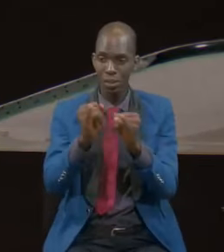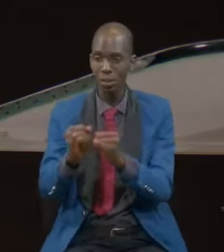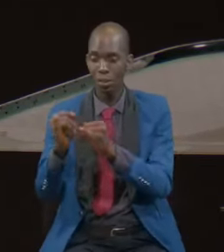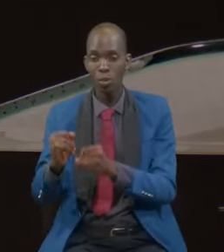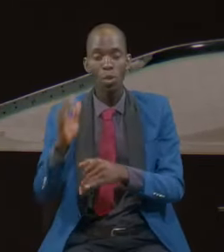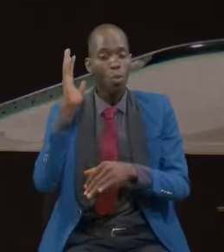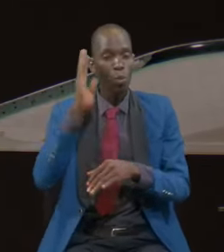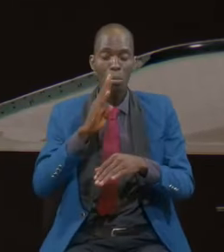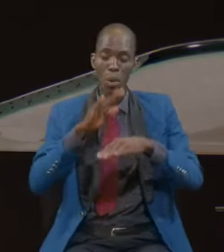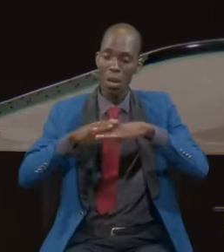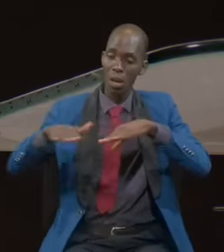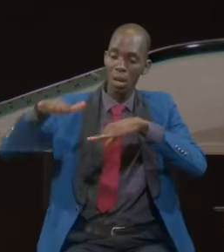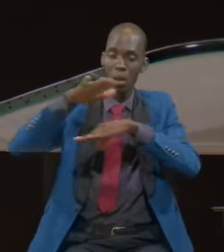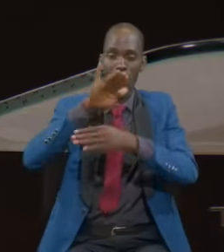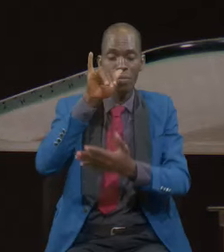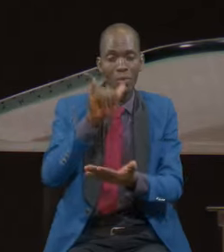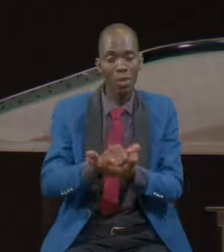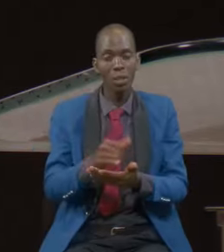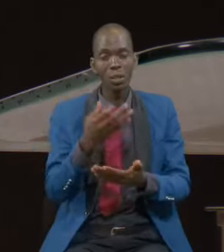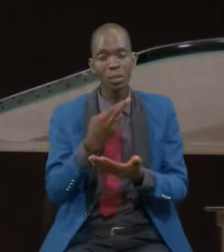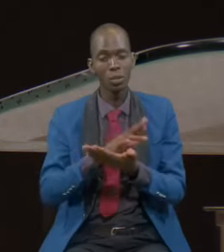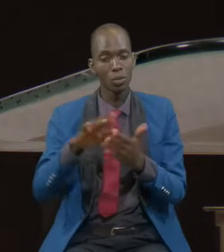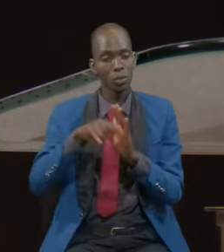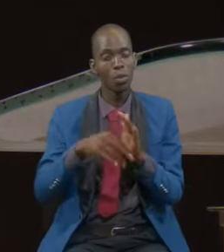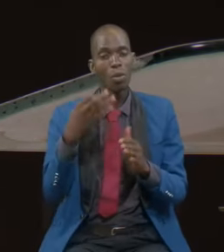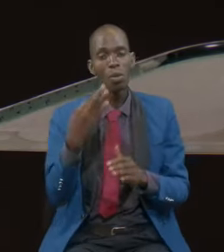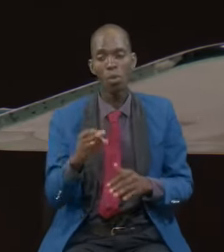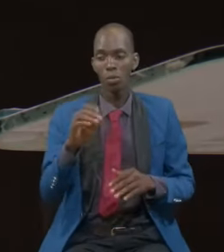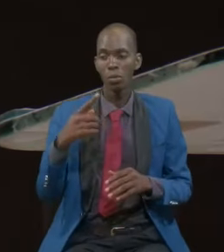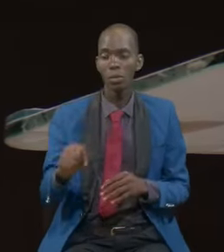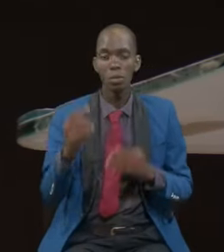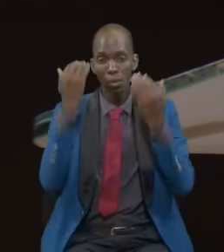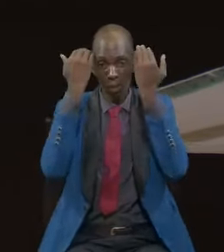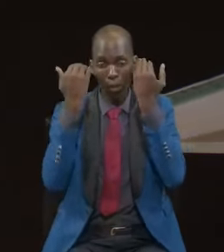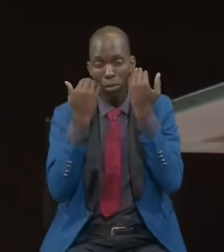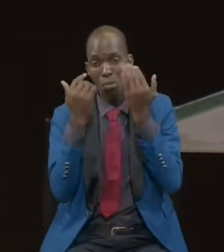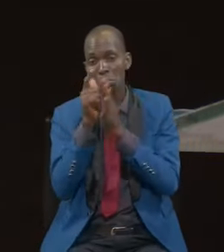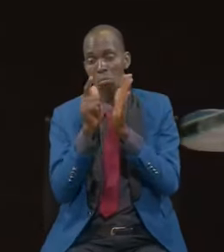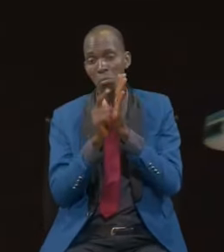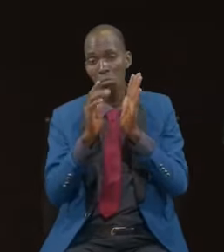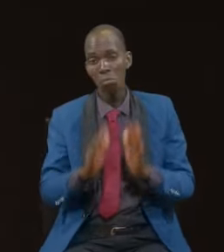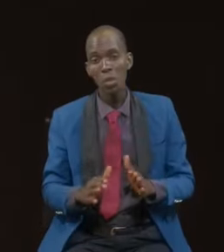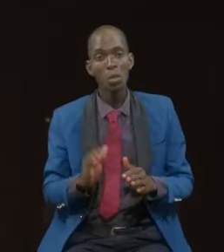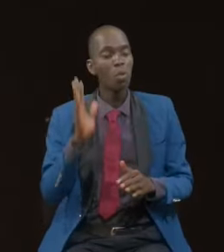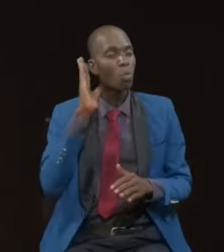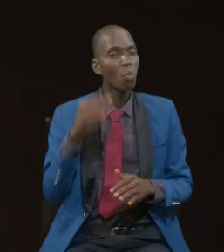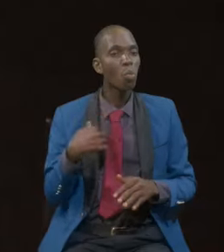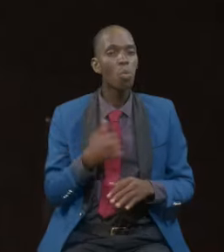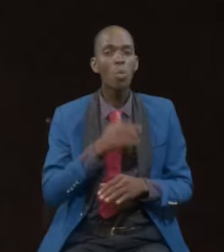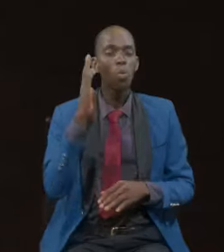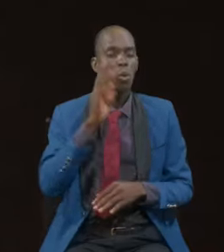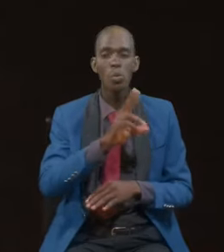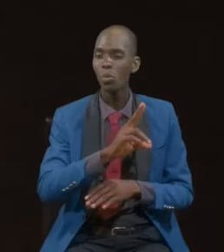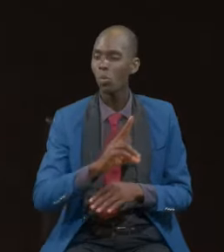the righteousness of the scribes and the Pharisees, we shall in no way, in no wise